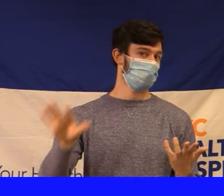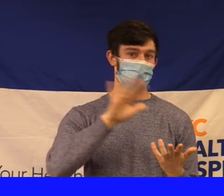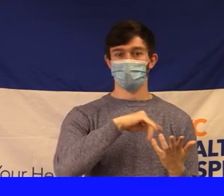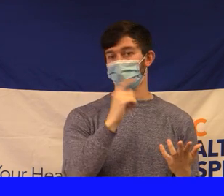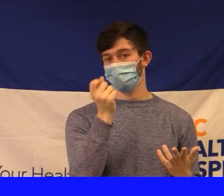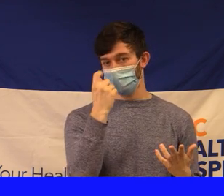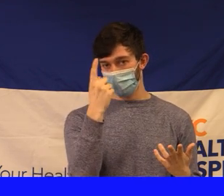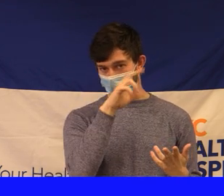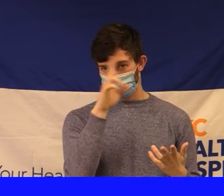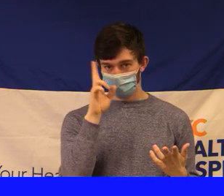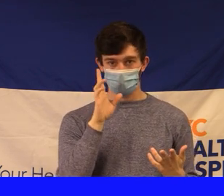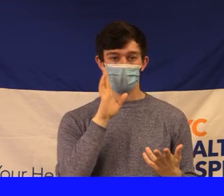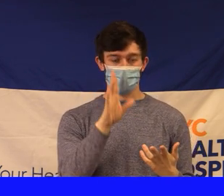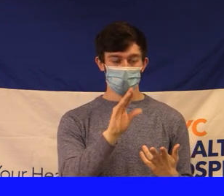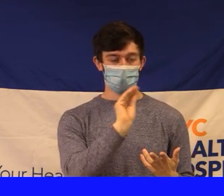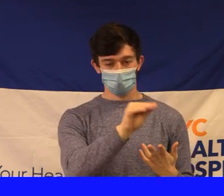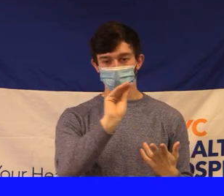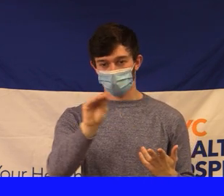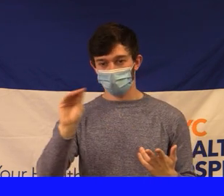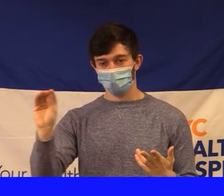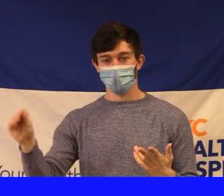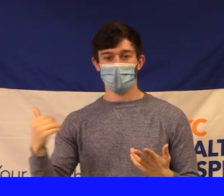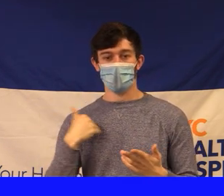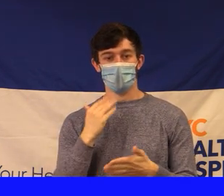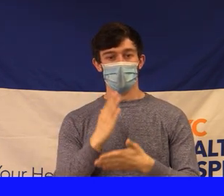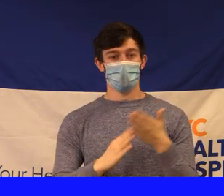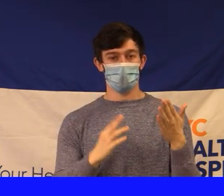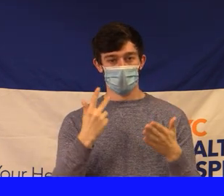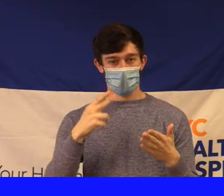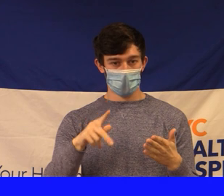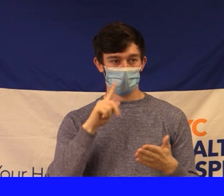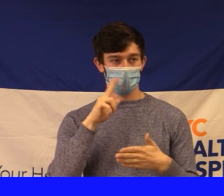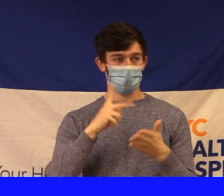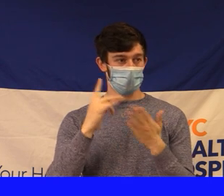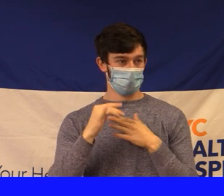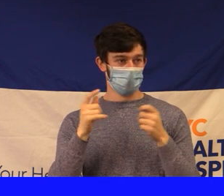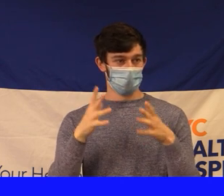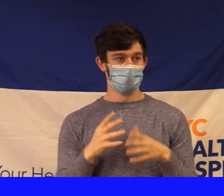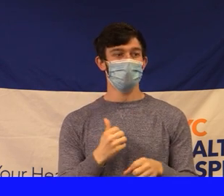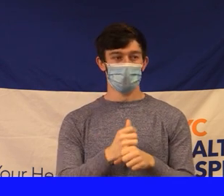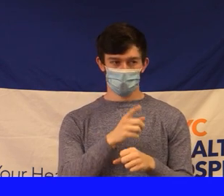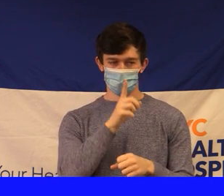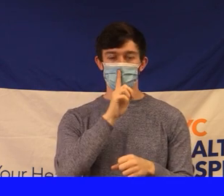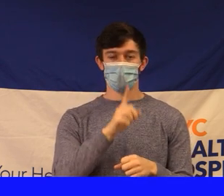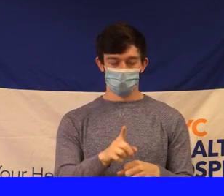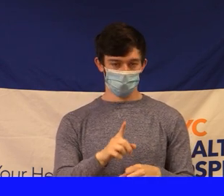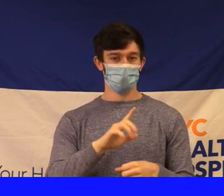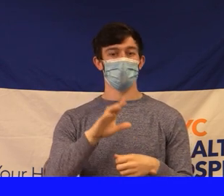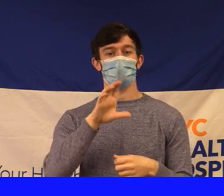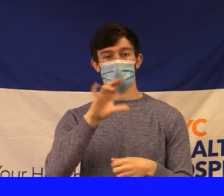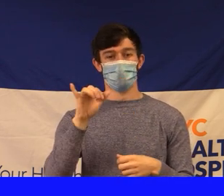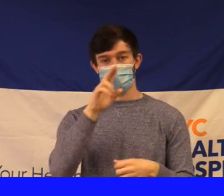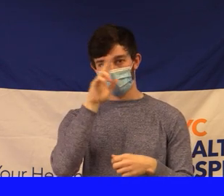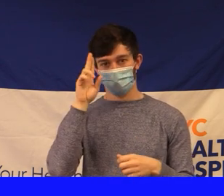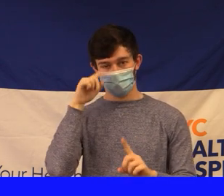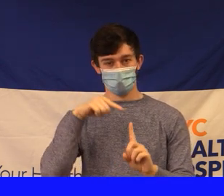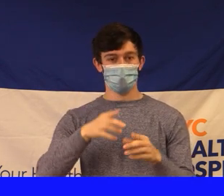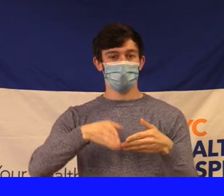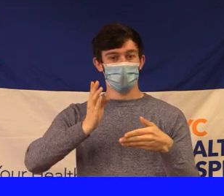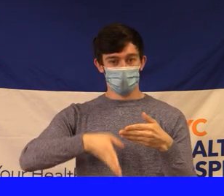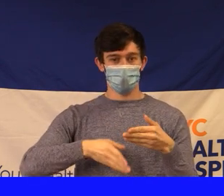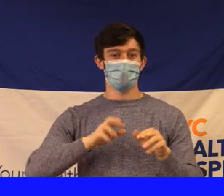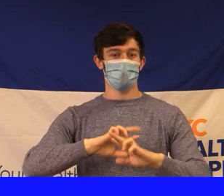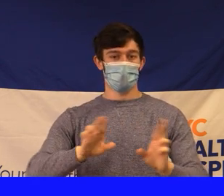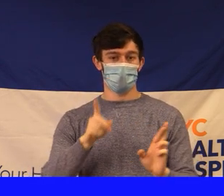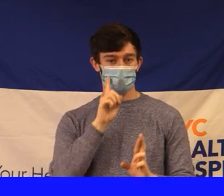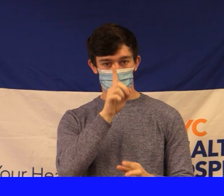11 hospitals, creating a little bit of a gap within our project management to make sure that the new Coney Island Hospital is done, all set and ready